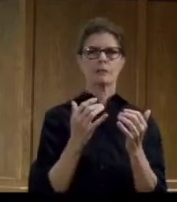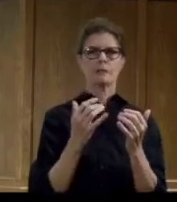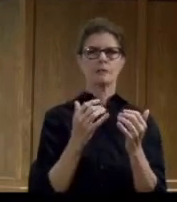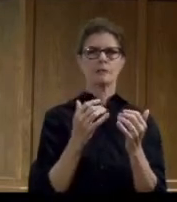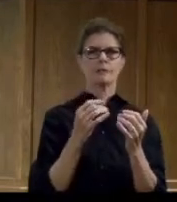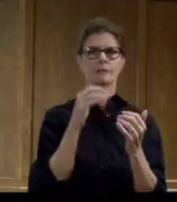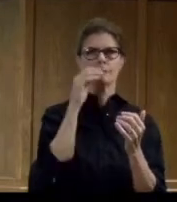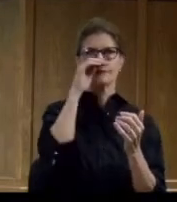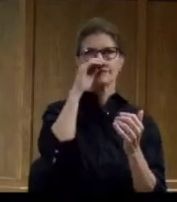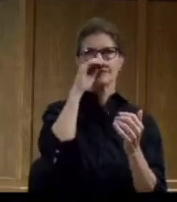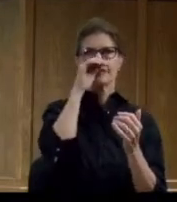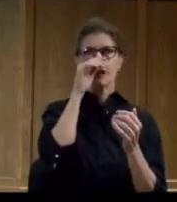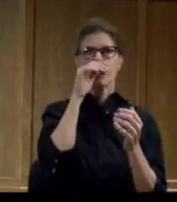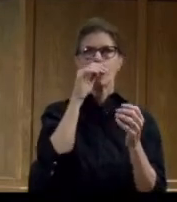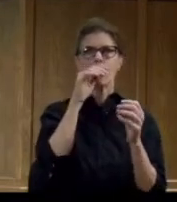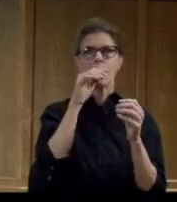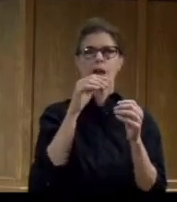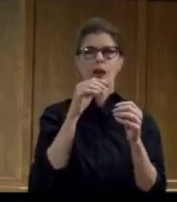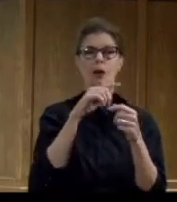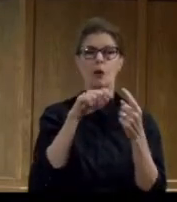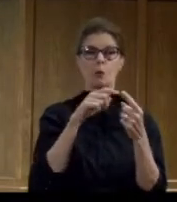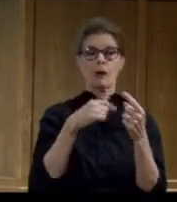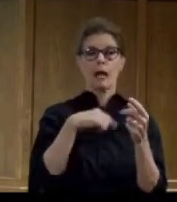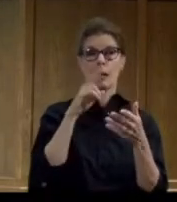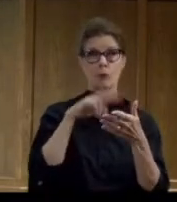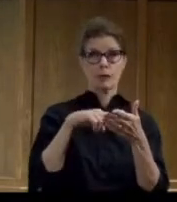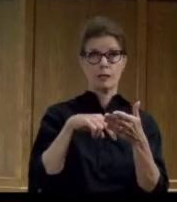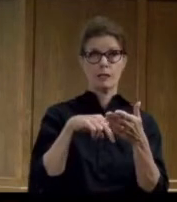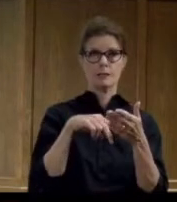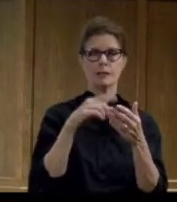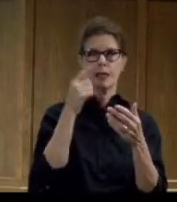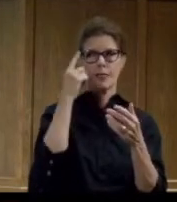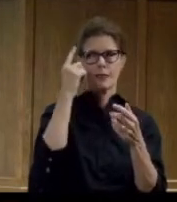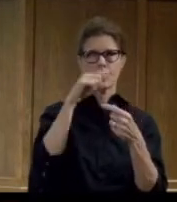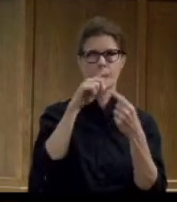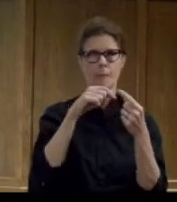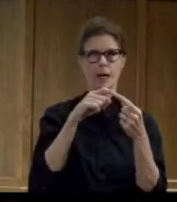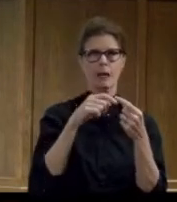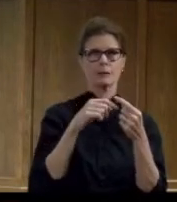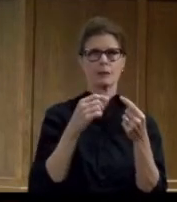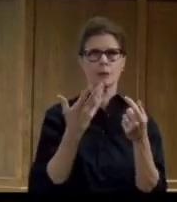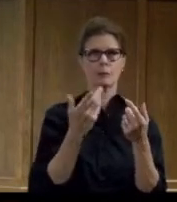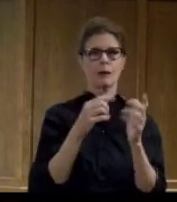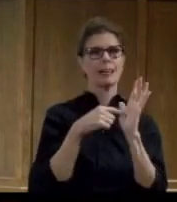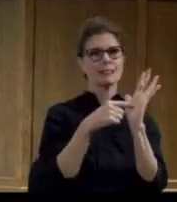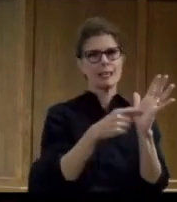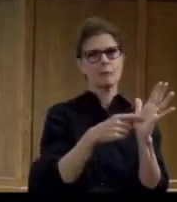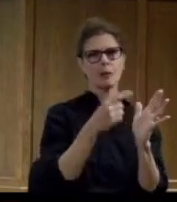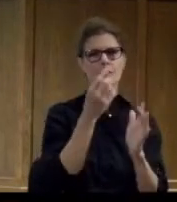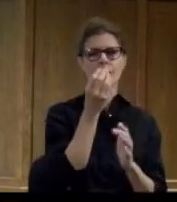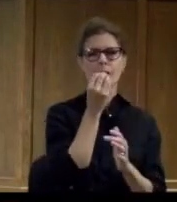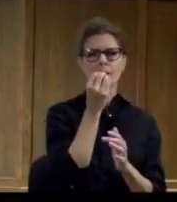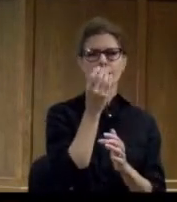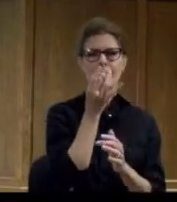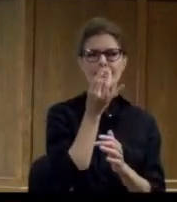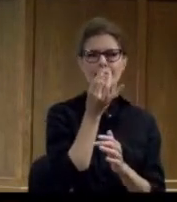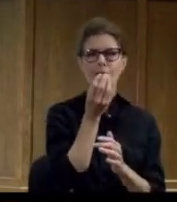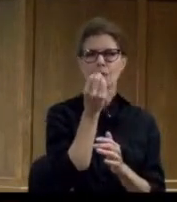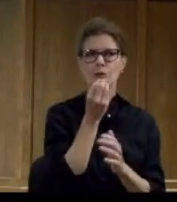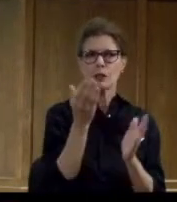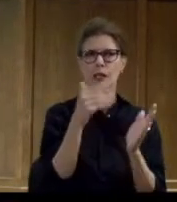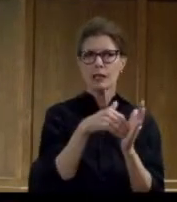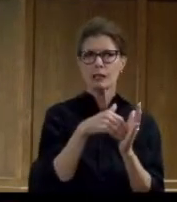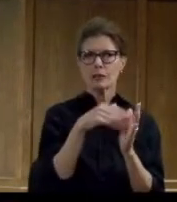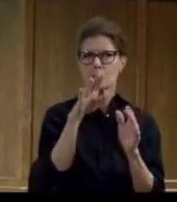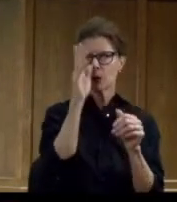redeveloped this sense of I enjoy the taste of my food now. As I read this paragraph, again, these are things that a lot of it you